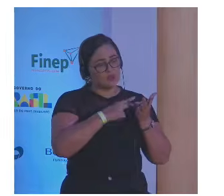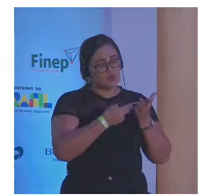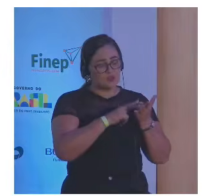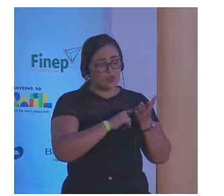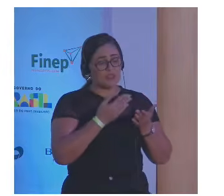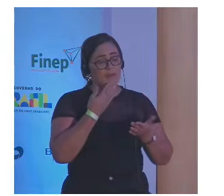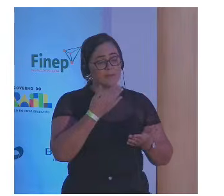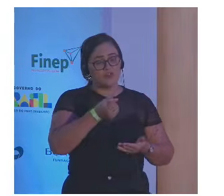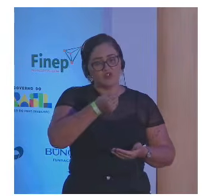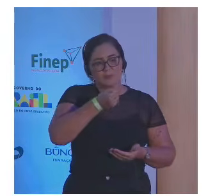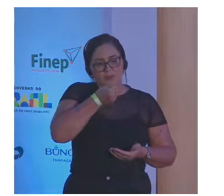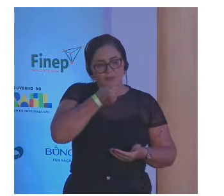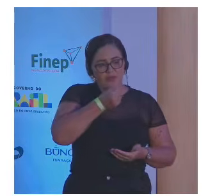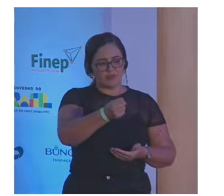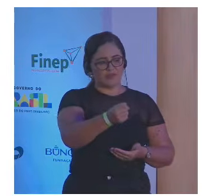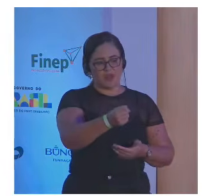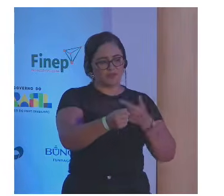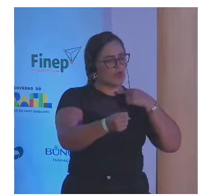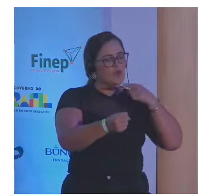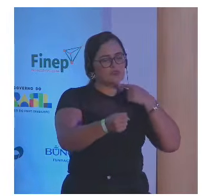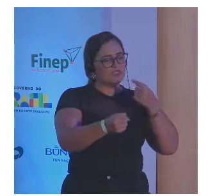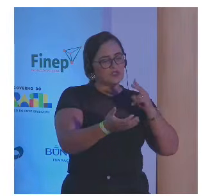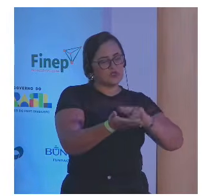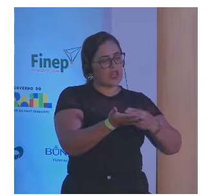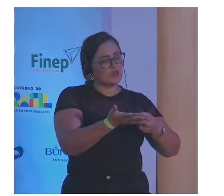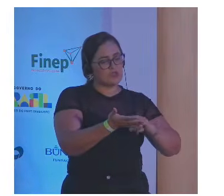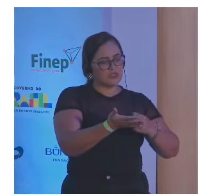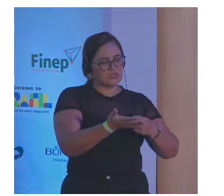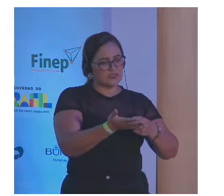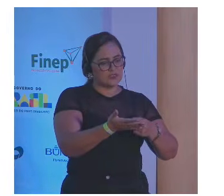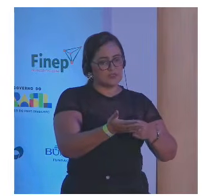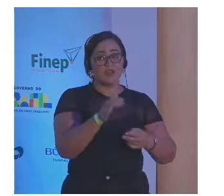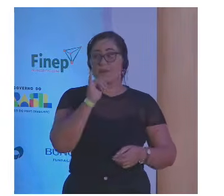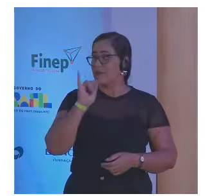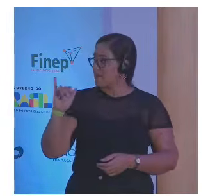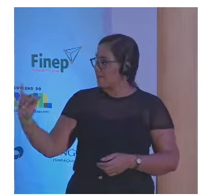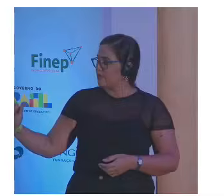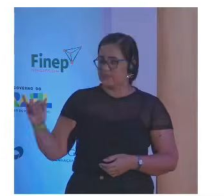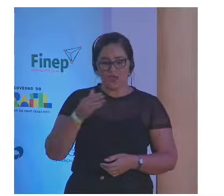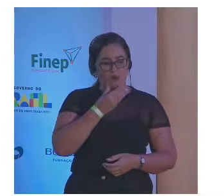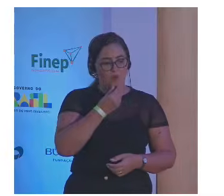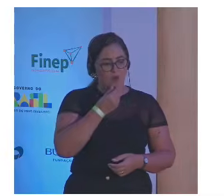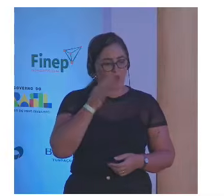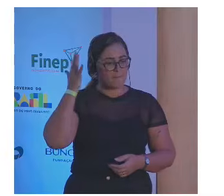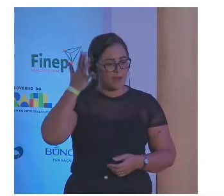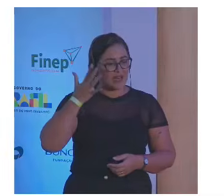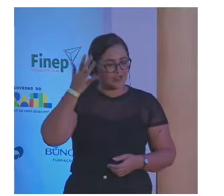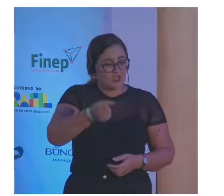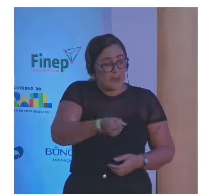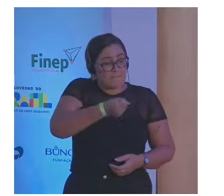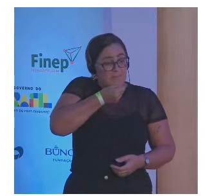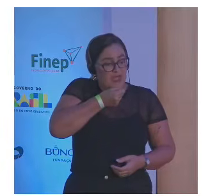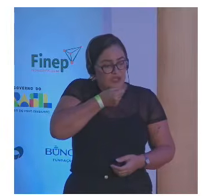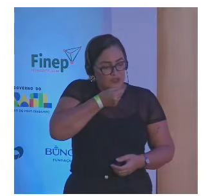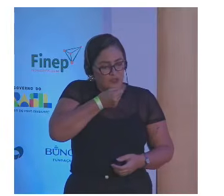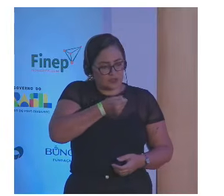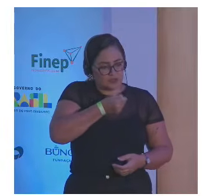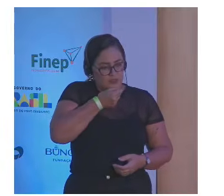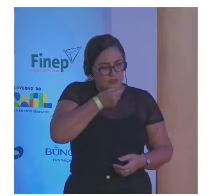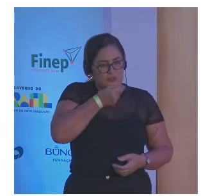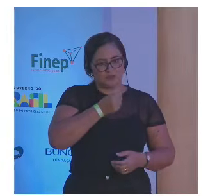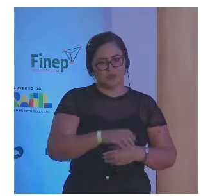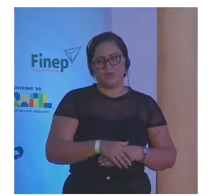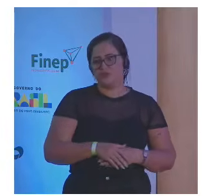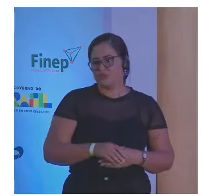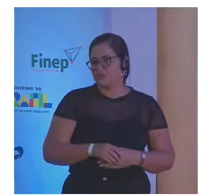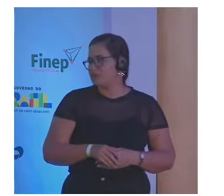survival. And this symbiotic relationship is essential and crucial for the survival of